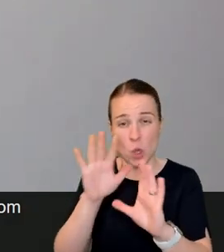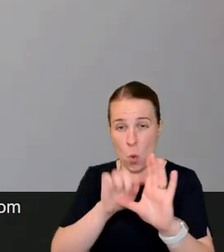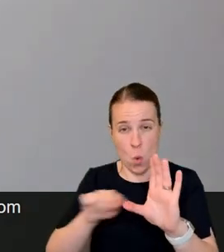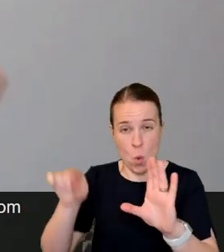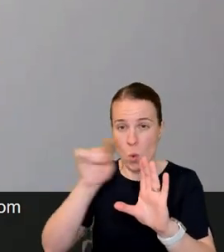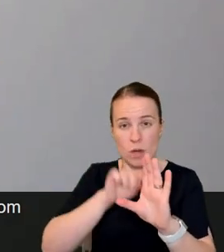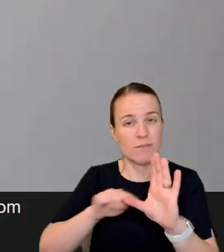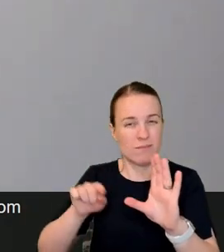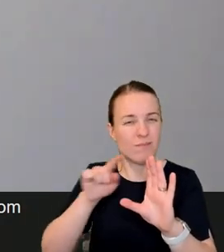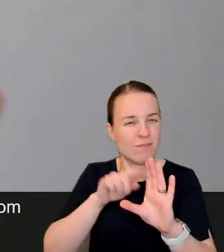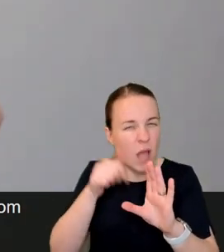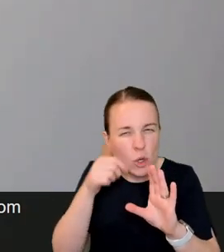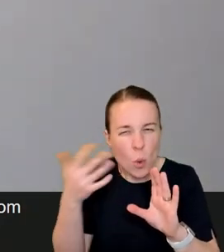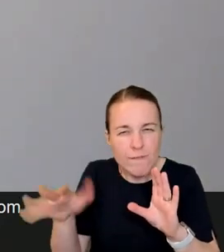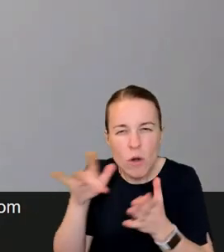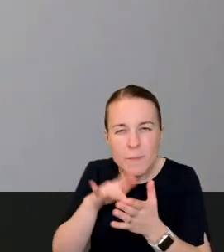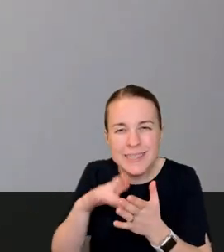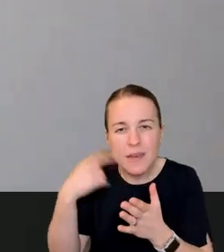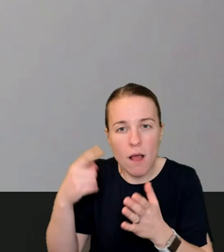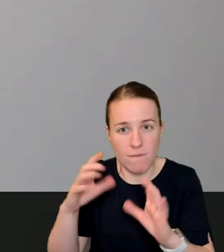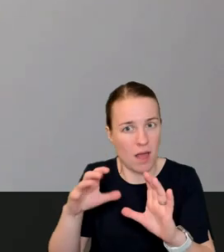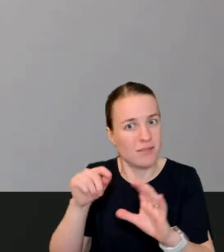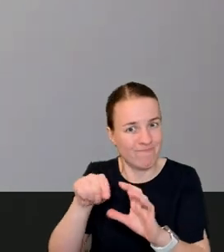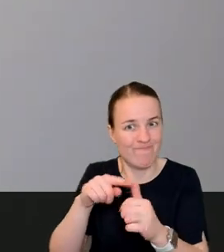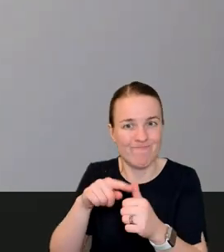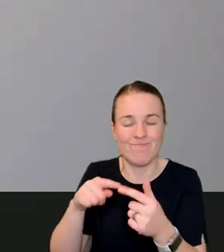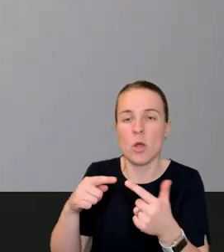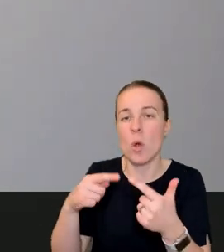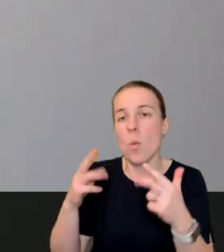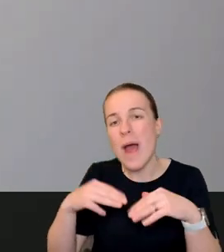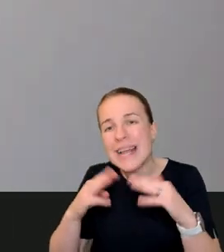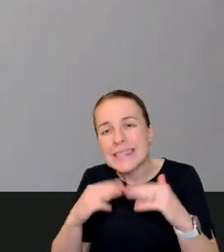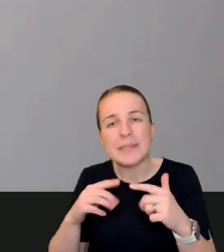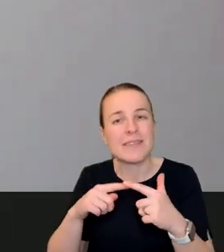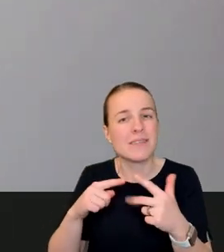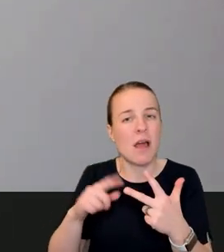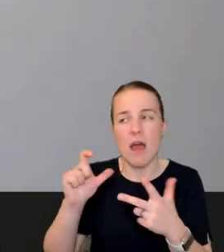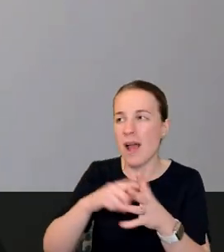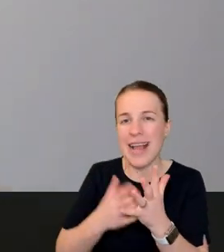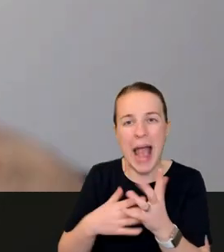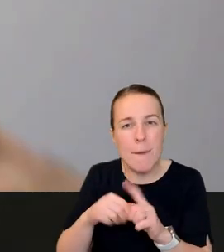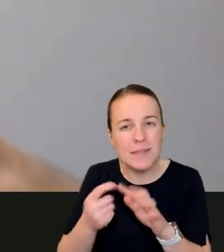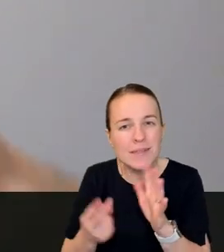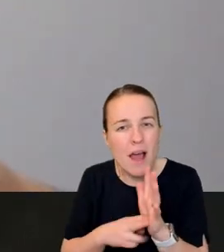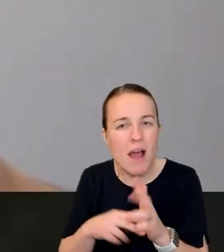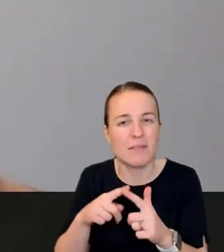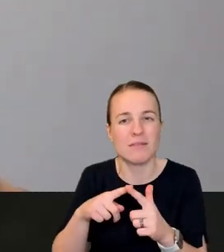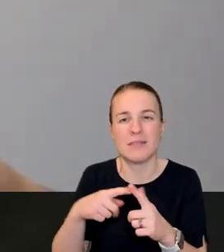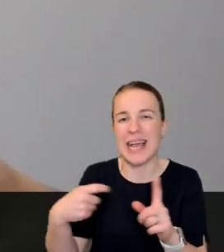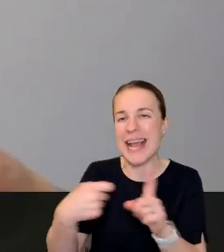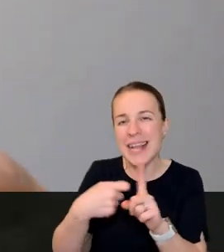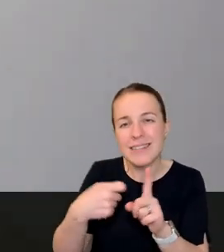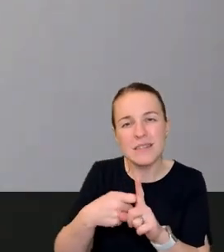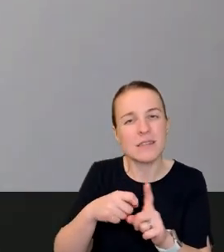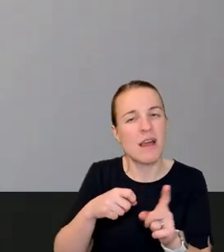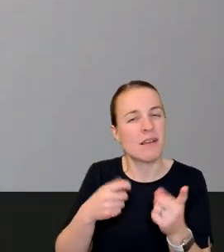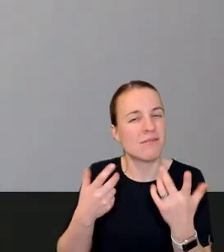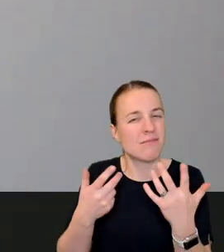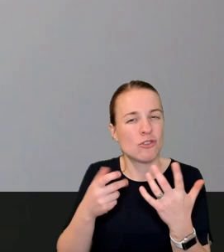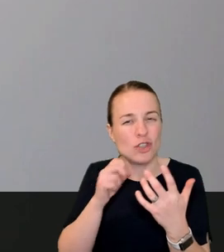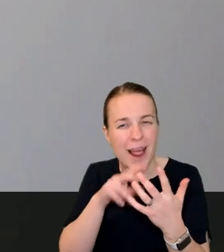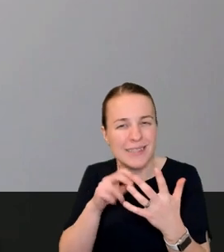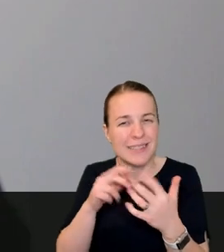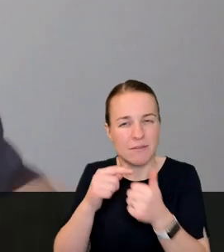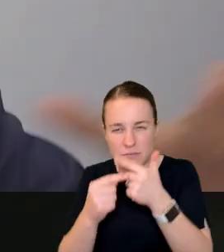know you're from the City of London, Westminster, the Camdens, the Kensington and Chelsea, that sort of centre of our city, the South Bank,